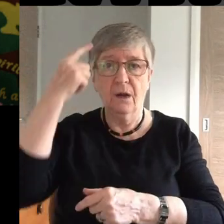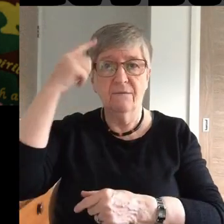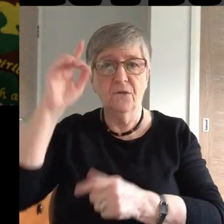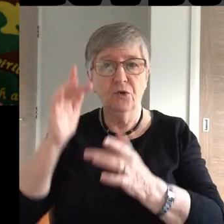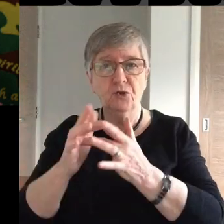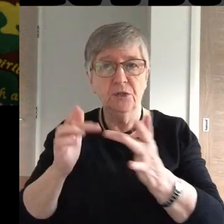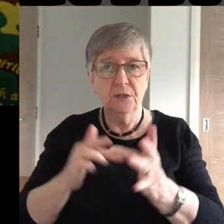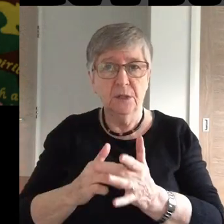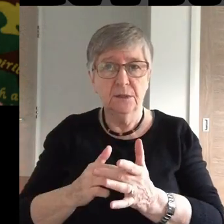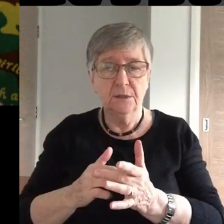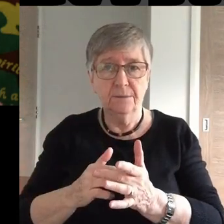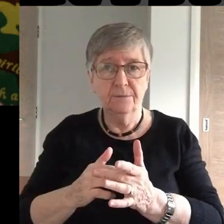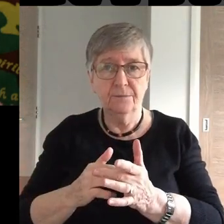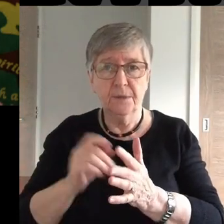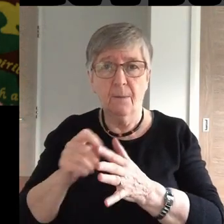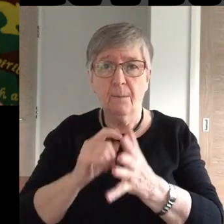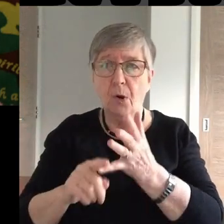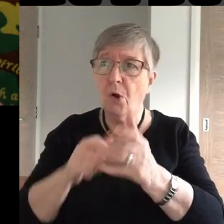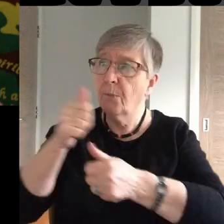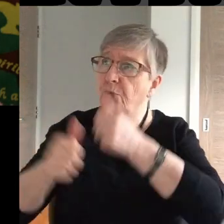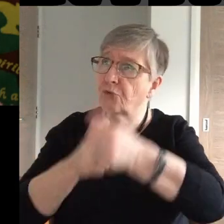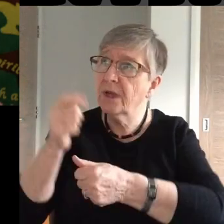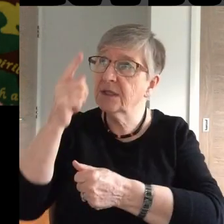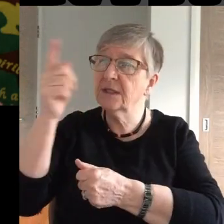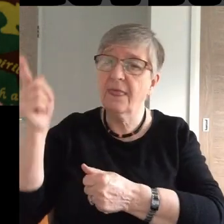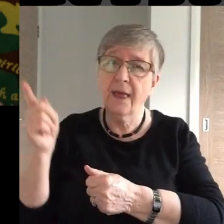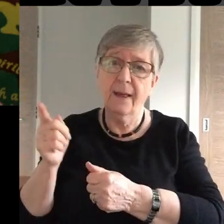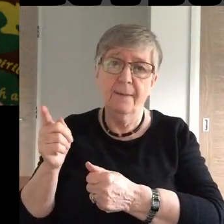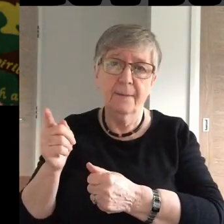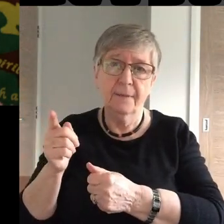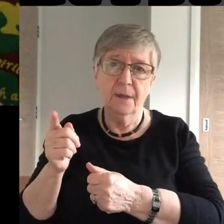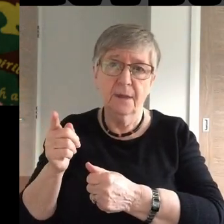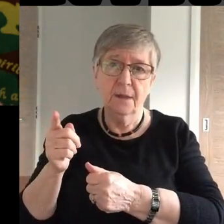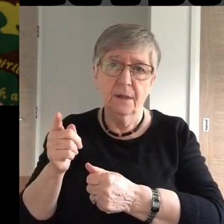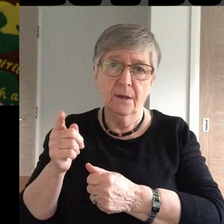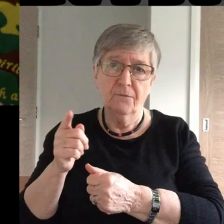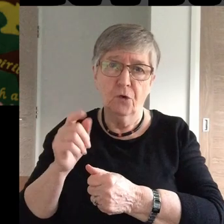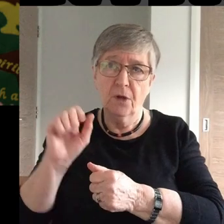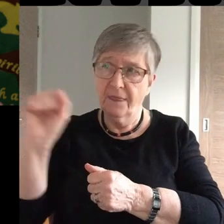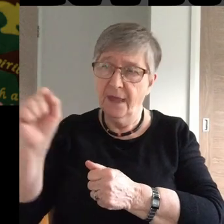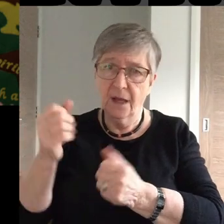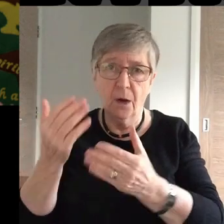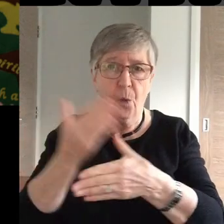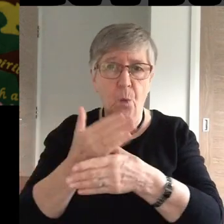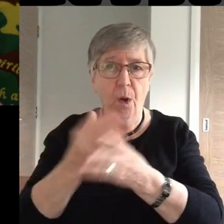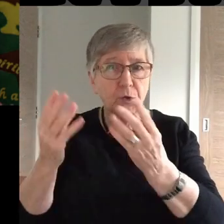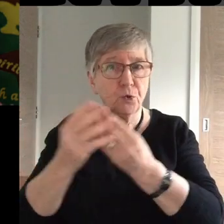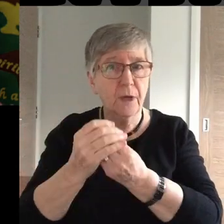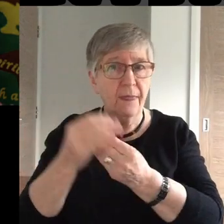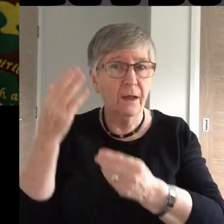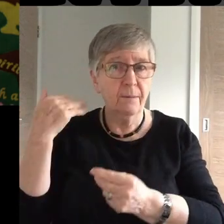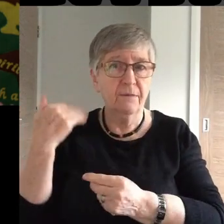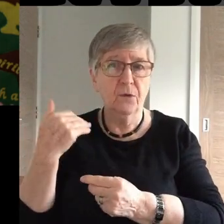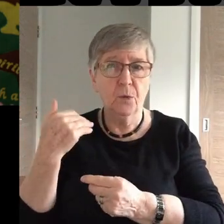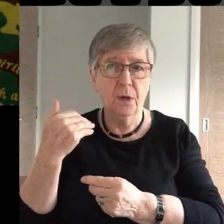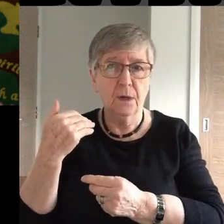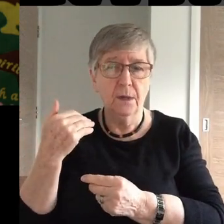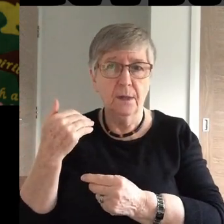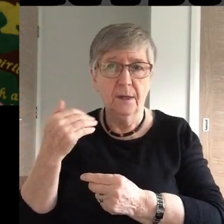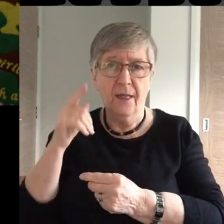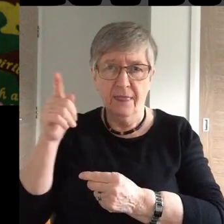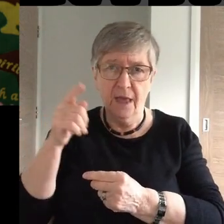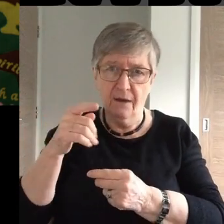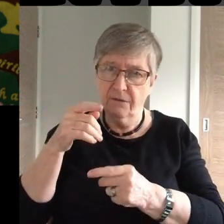Jesus. He'll praise them for how they've partnered with him in the gospel. He'll acknowledge their fight with him